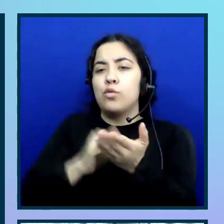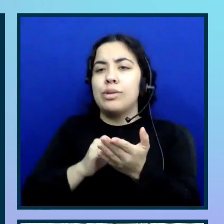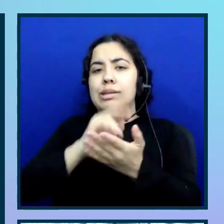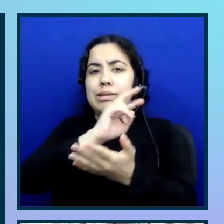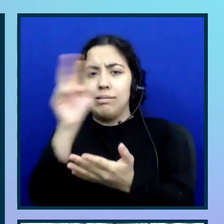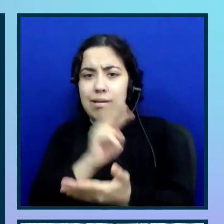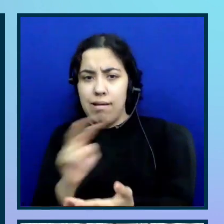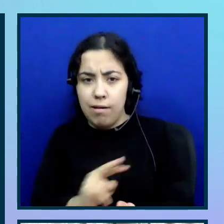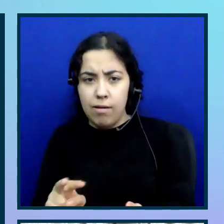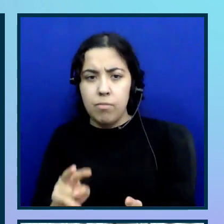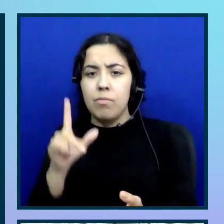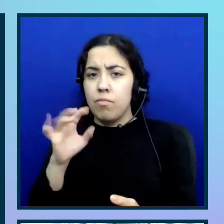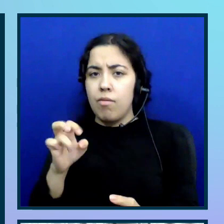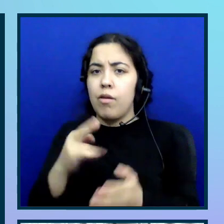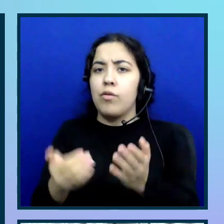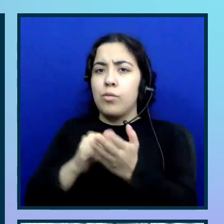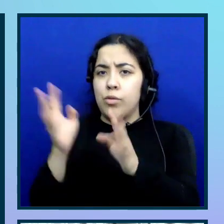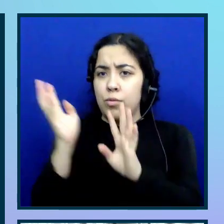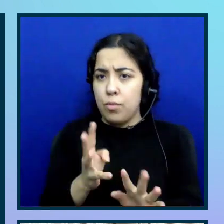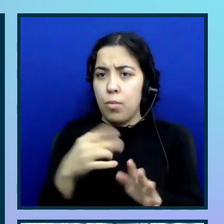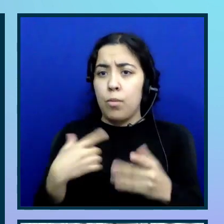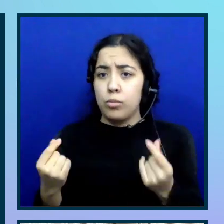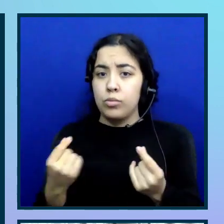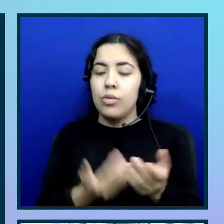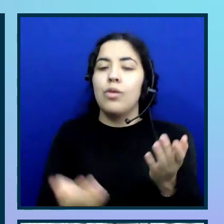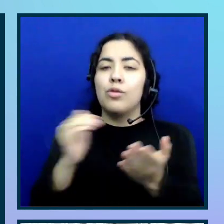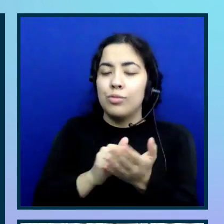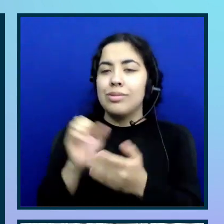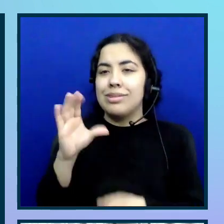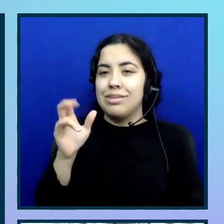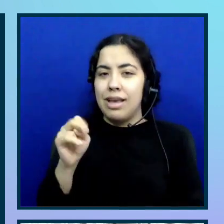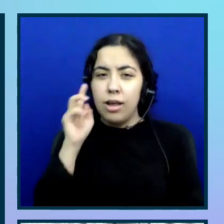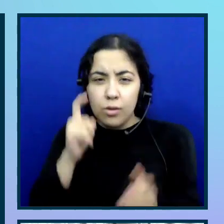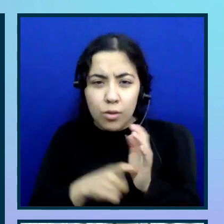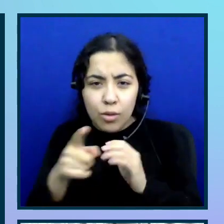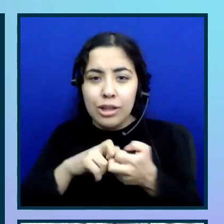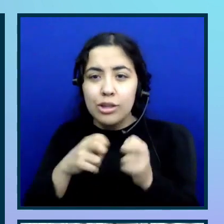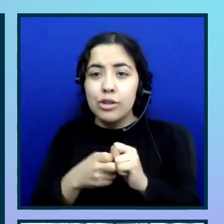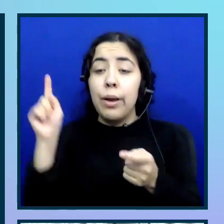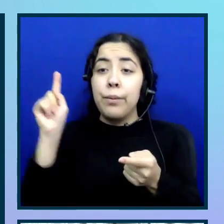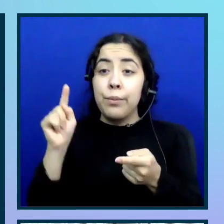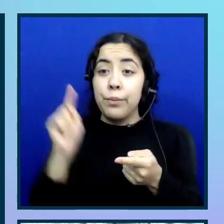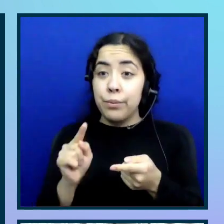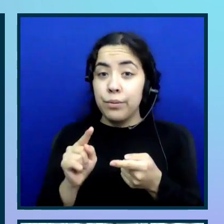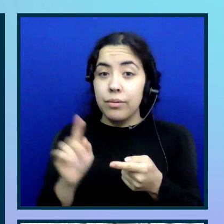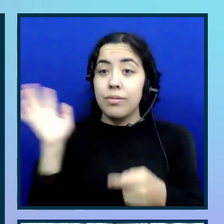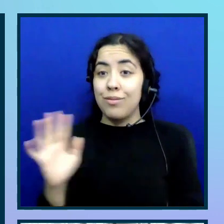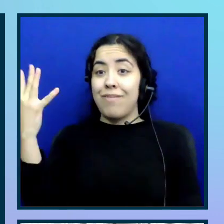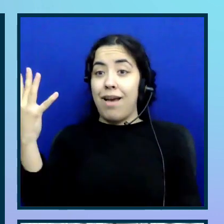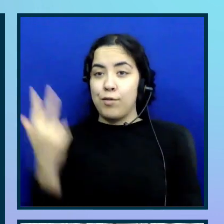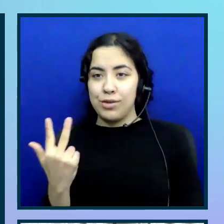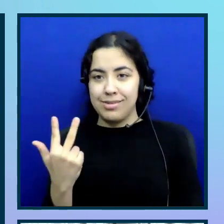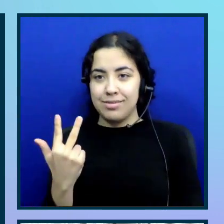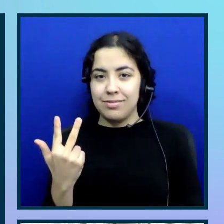it's live reload, I'm going to go ahead, rerun the scan, and now see those issues have gone away. So the short loop for that